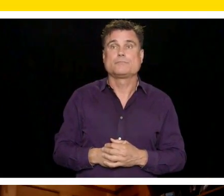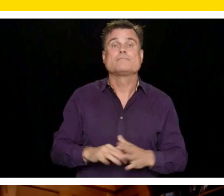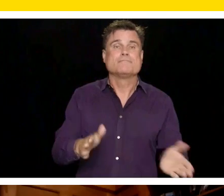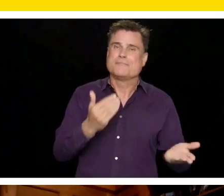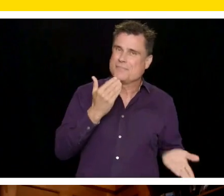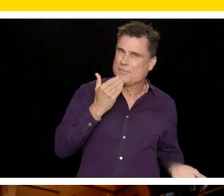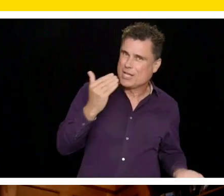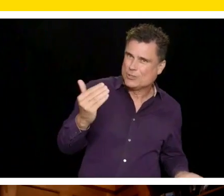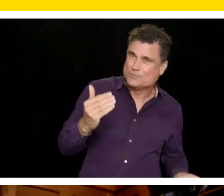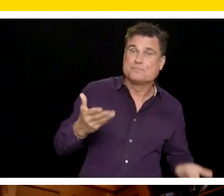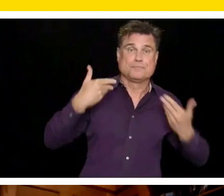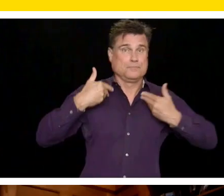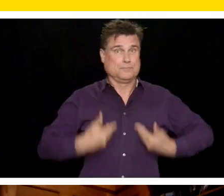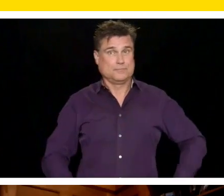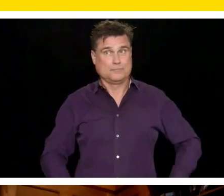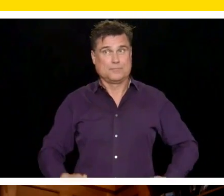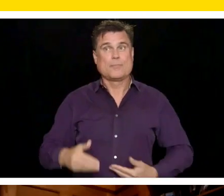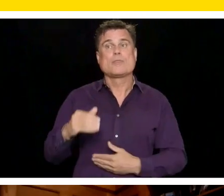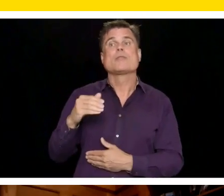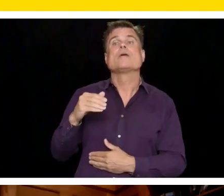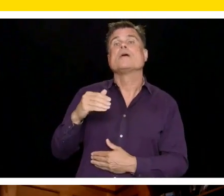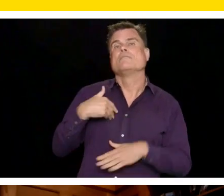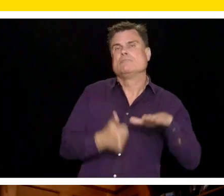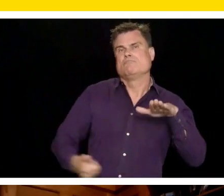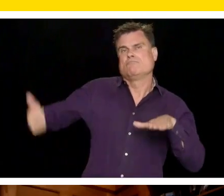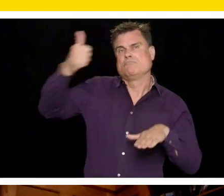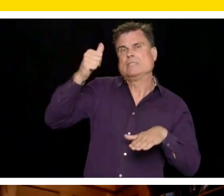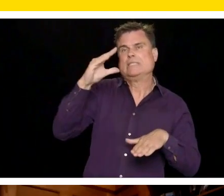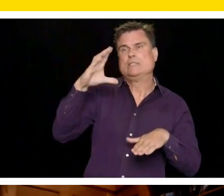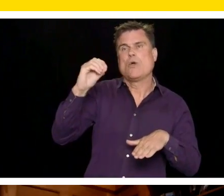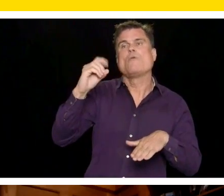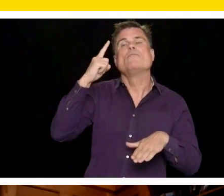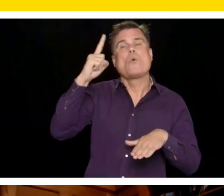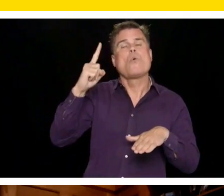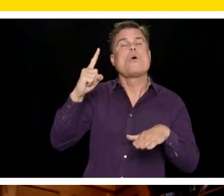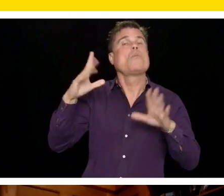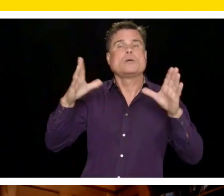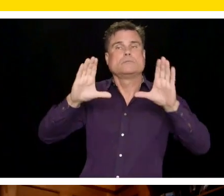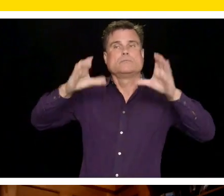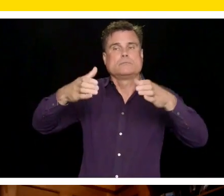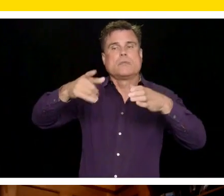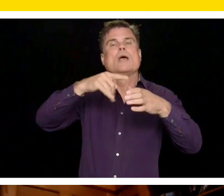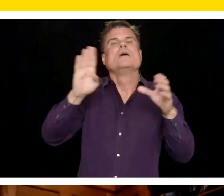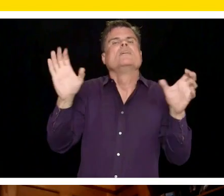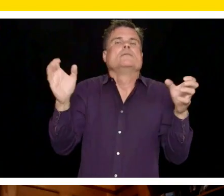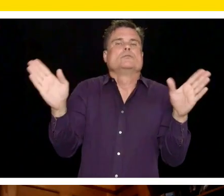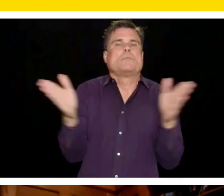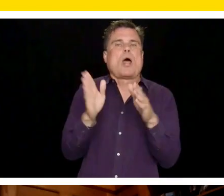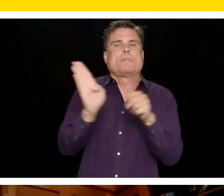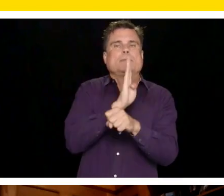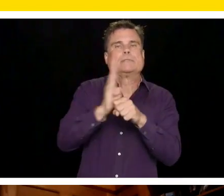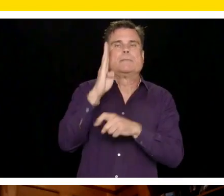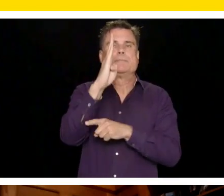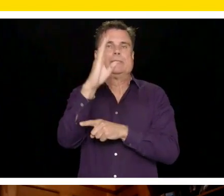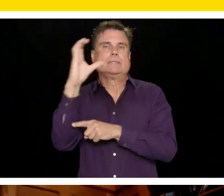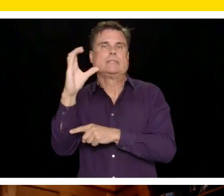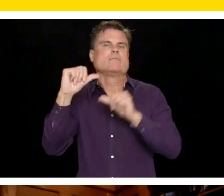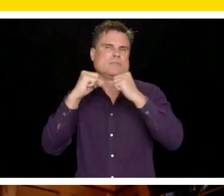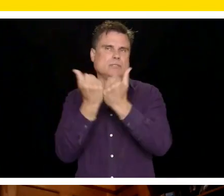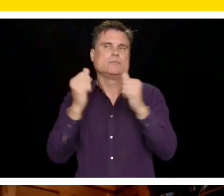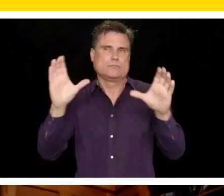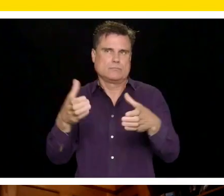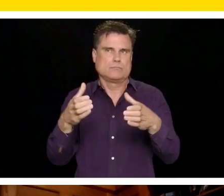CEO for Small Business BC. And to begin, I want to acknowledge that I'm speaking today from the territory of the Musqueam, Squamish,